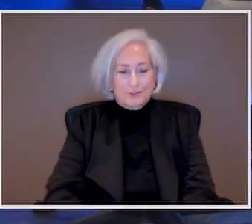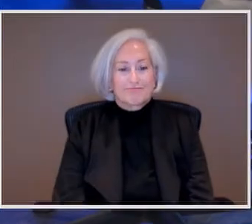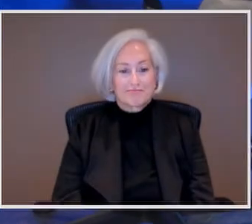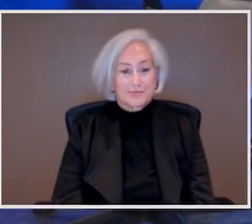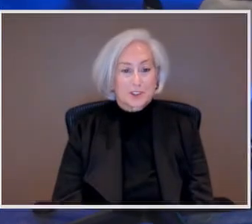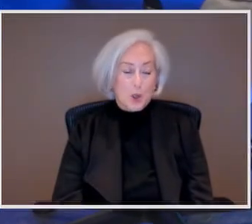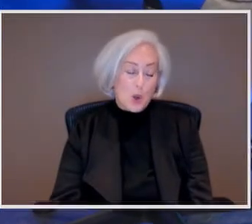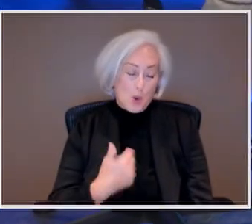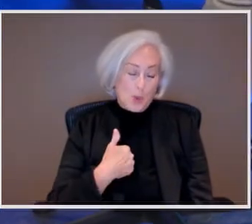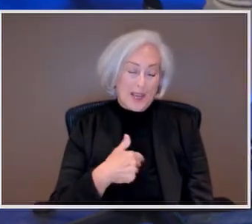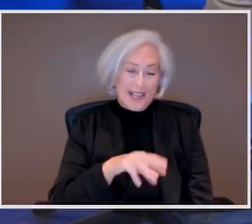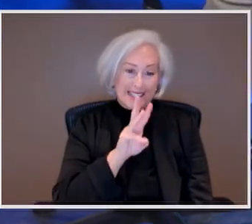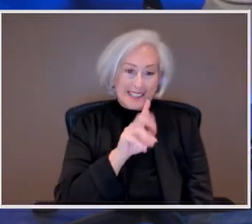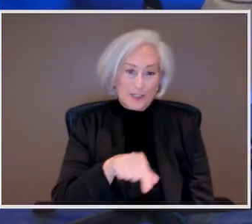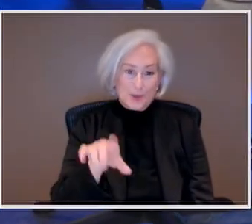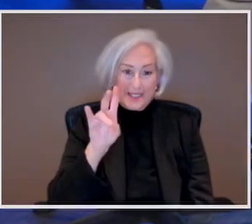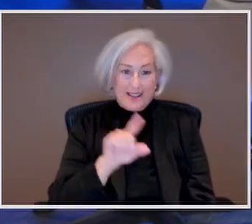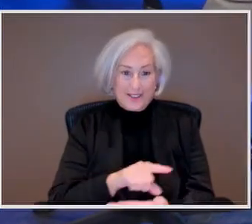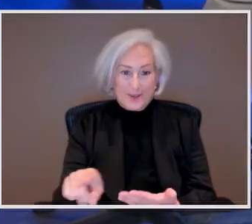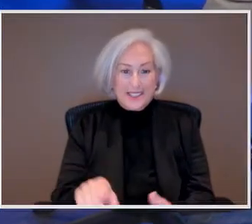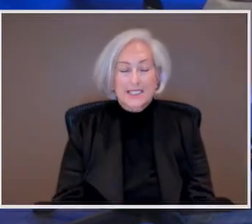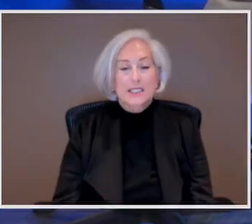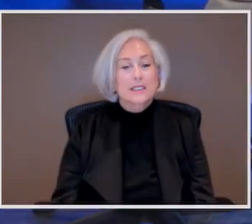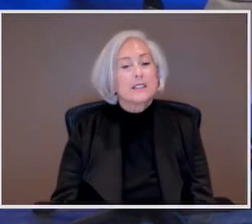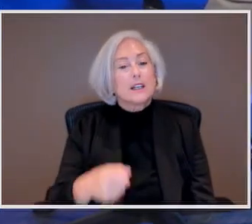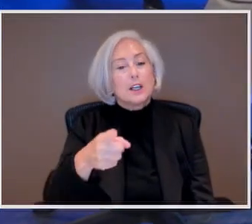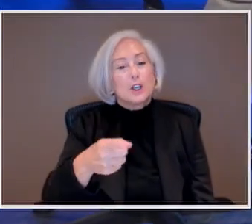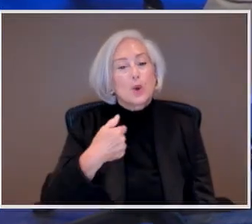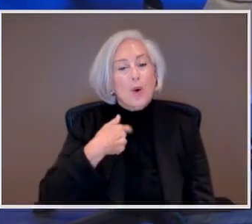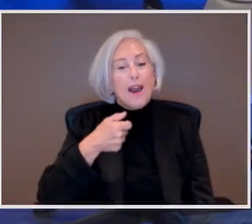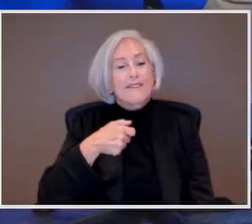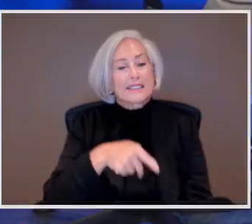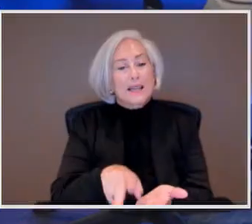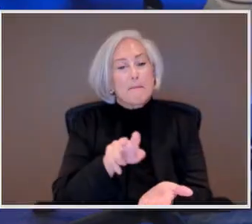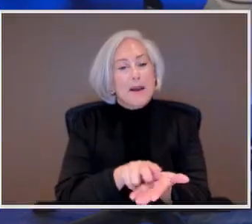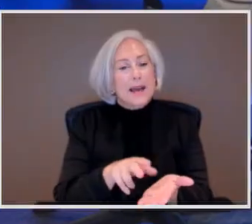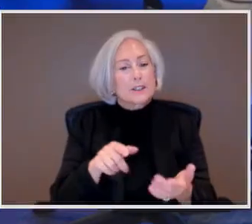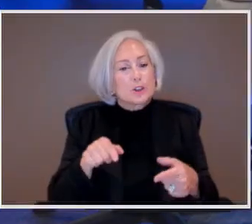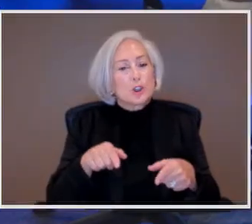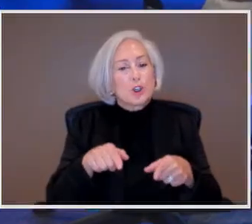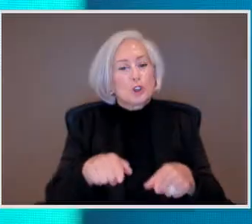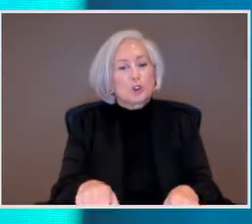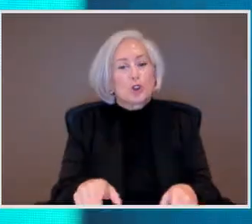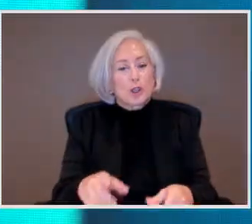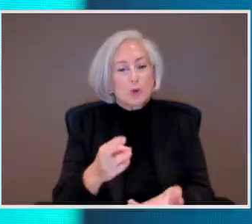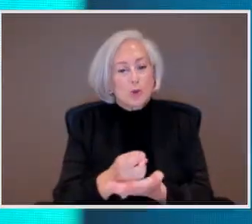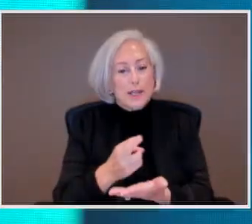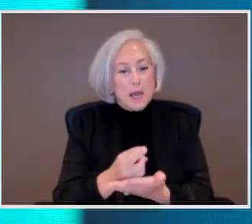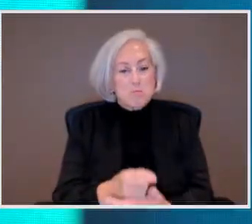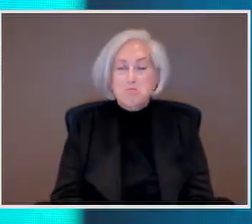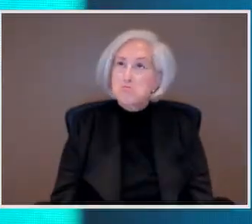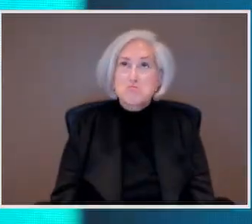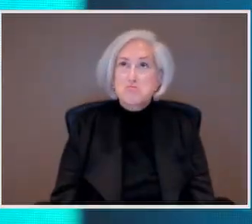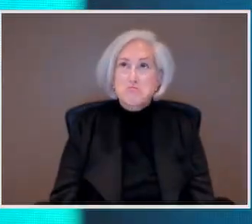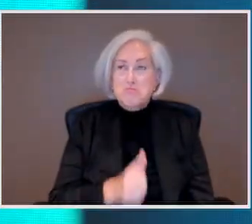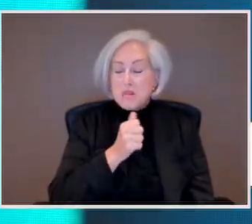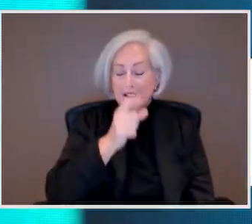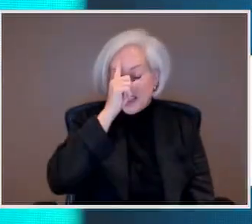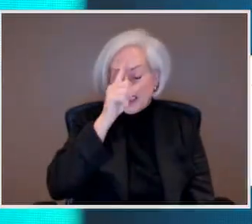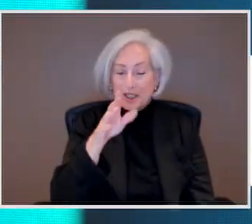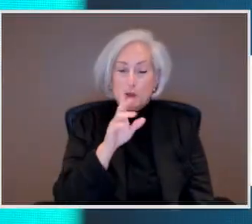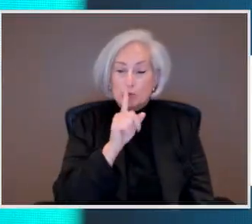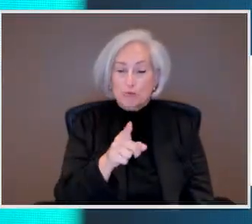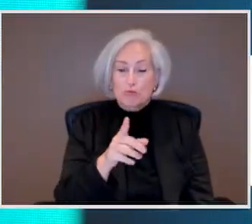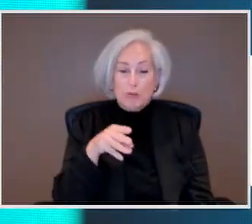So Gage, were there any setbacks during this rehab? And how did you handle them? None that I can think of. It was pretty smooth sailing. I mean, everything